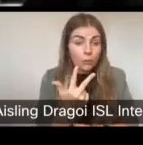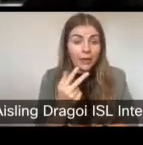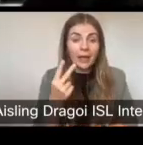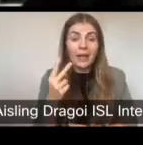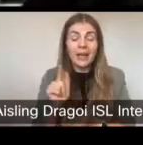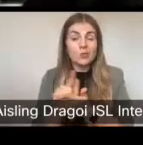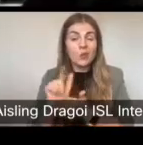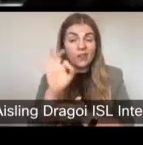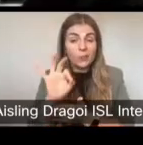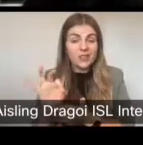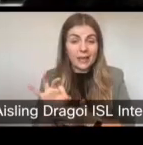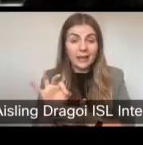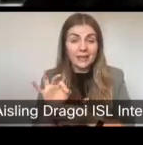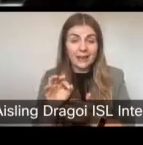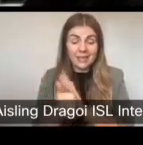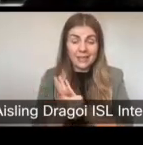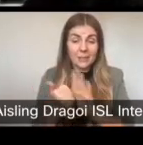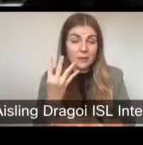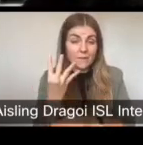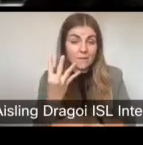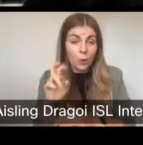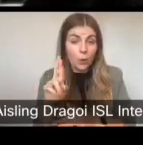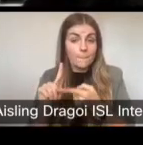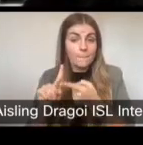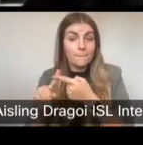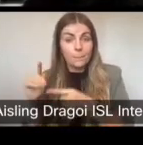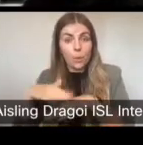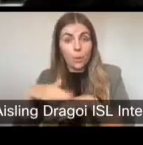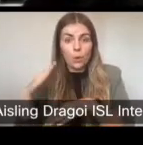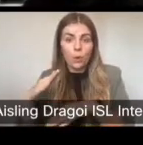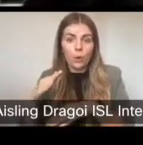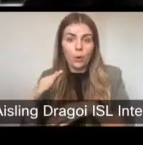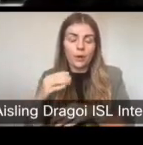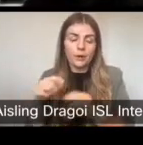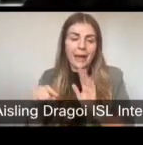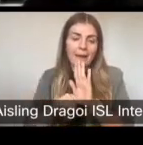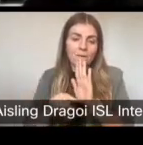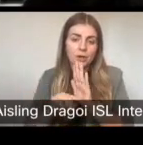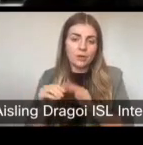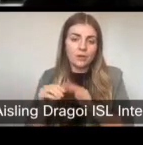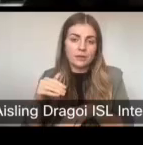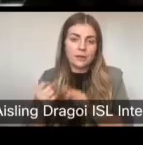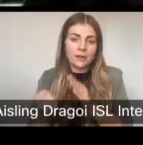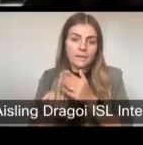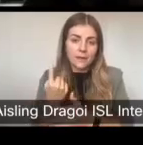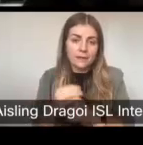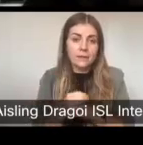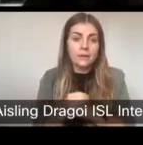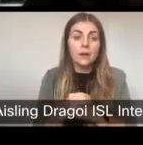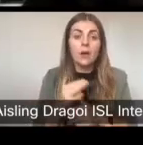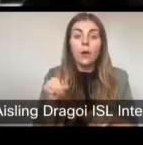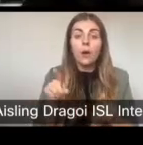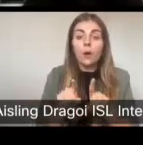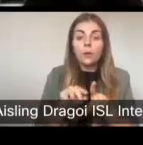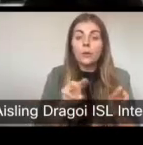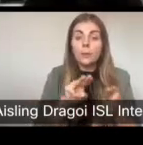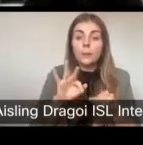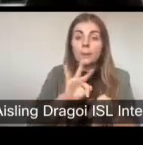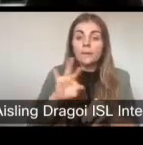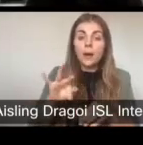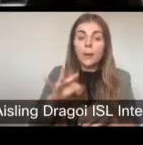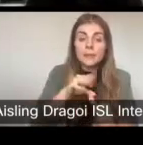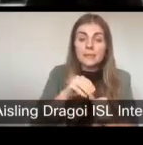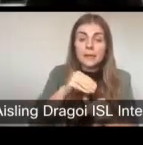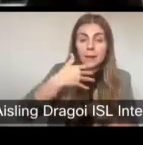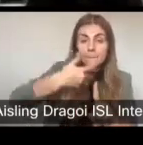more adverse childhood events. Now, they also found is that people from certain backgrounds were more likely to have experienced adverse